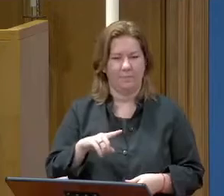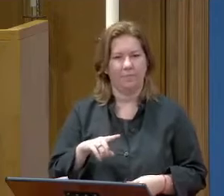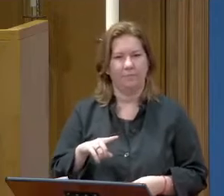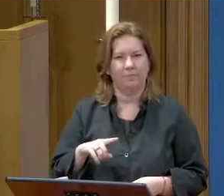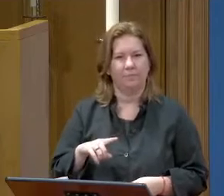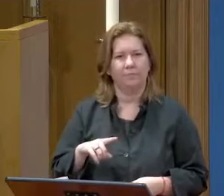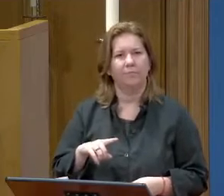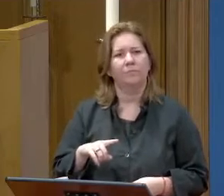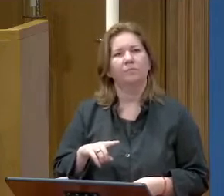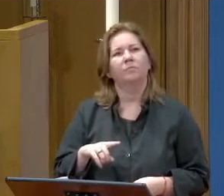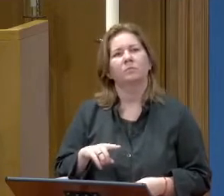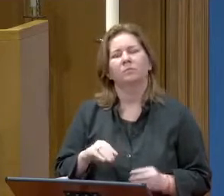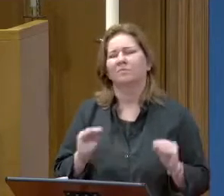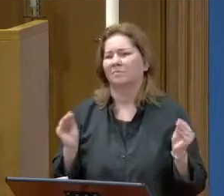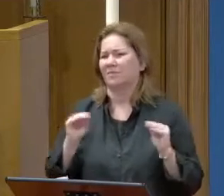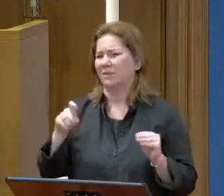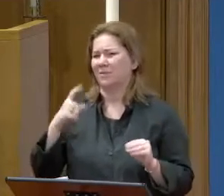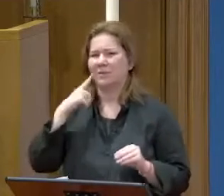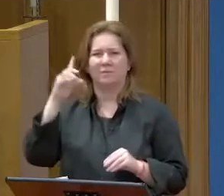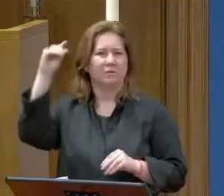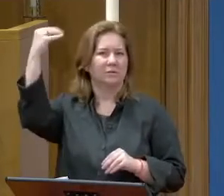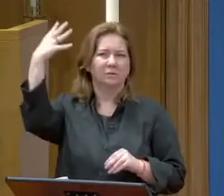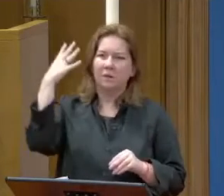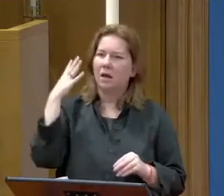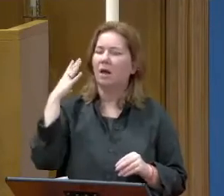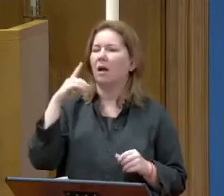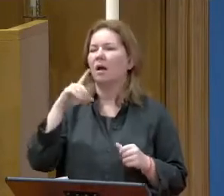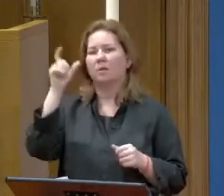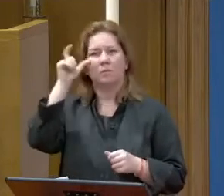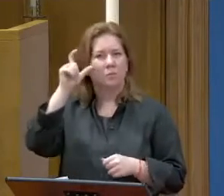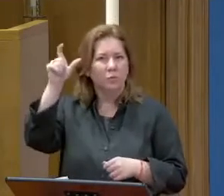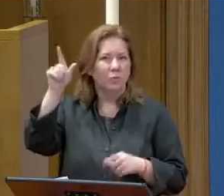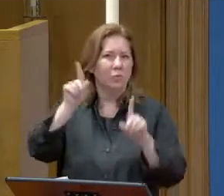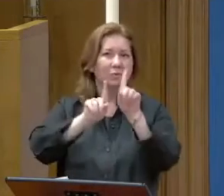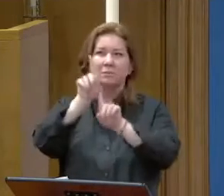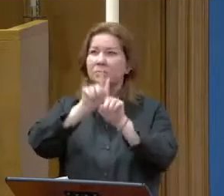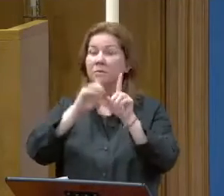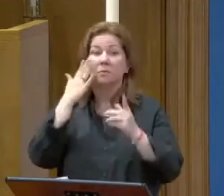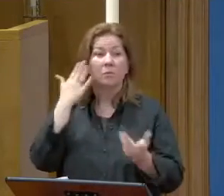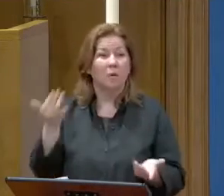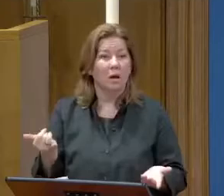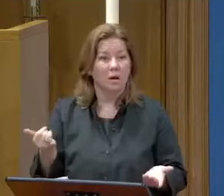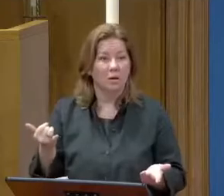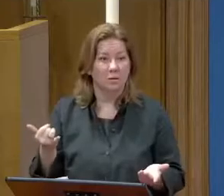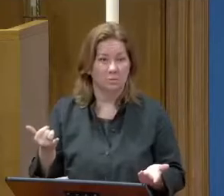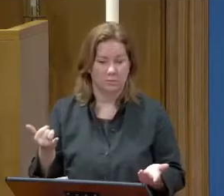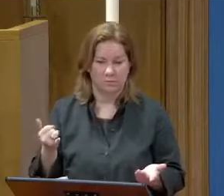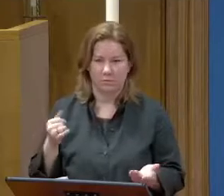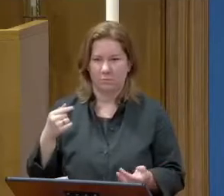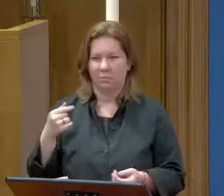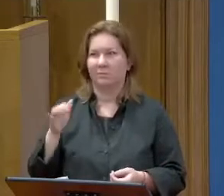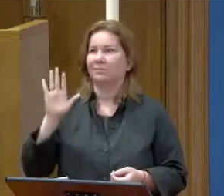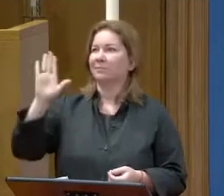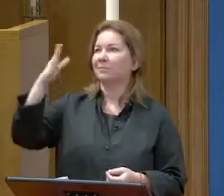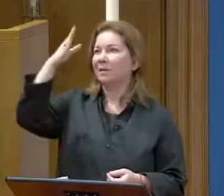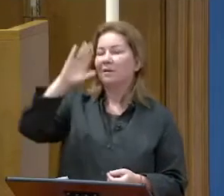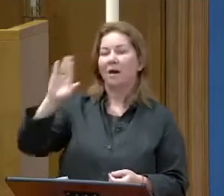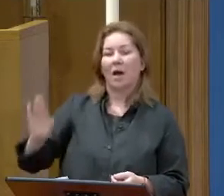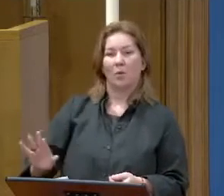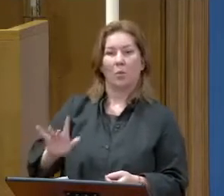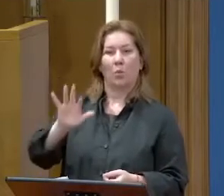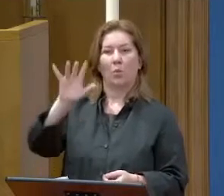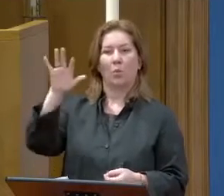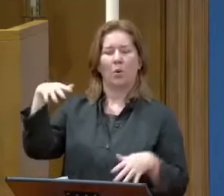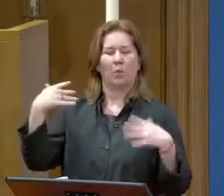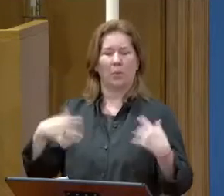It's a place where there was no need for the sun or the moon or the stars. Why? Because the glory of God shone so